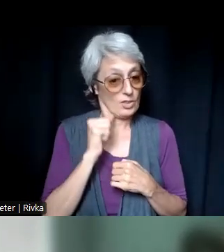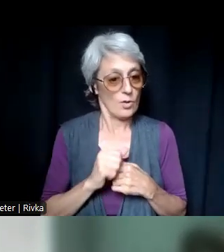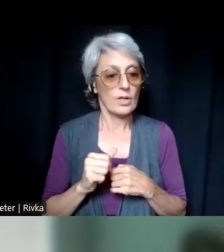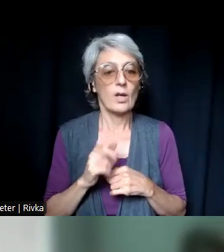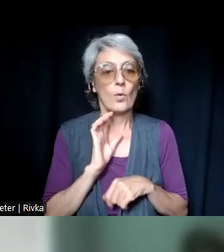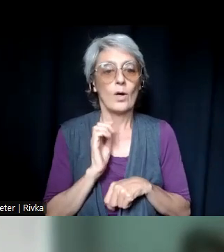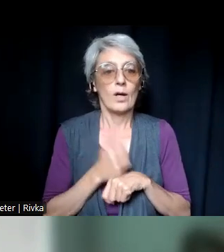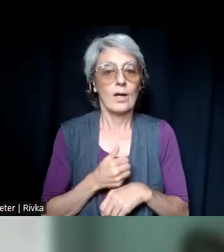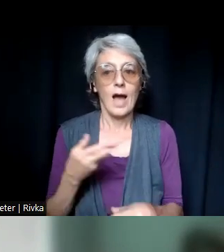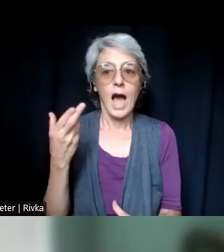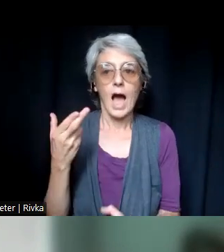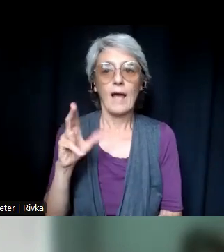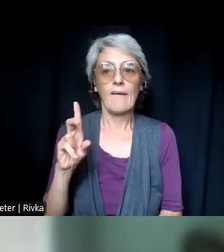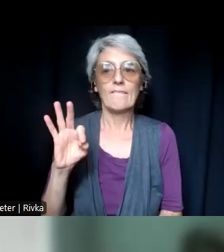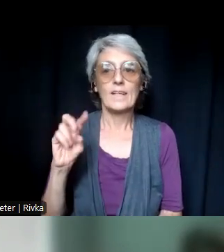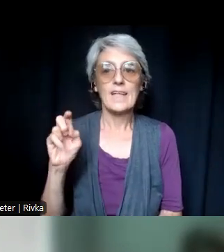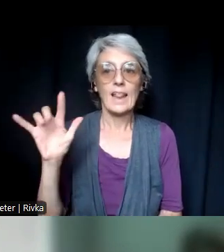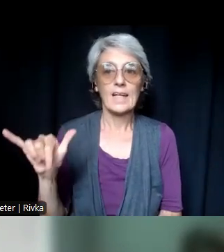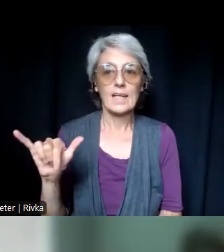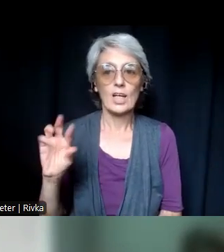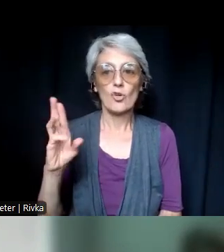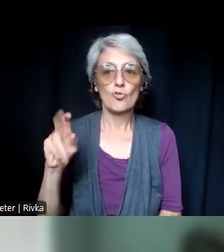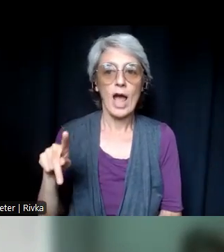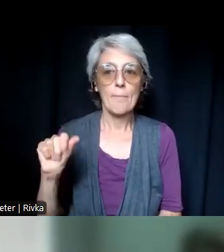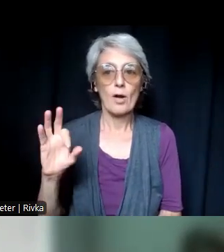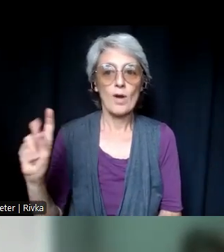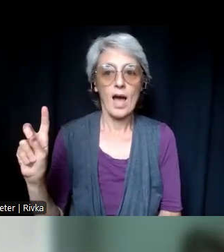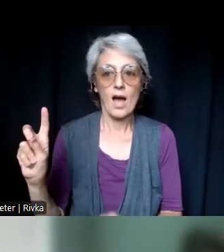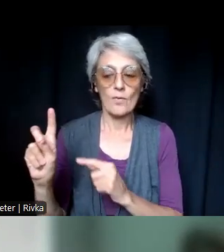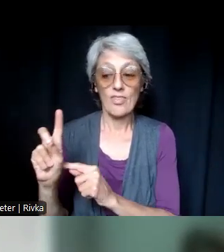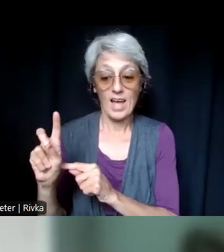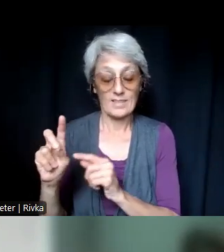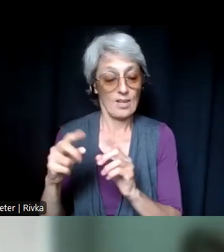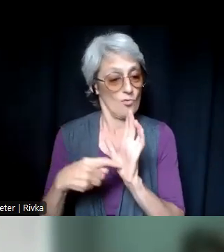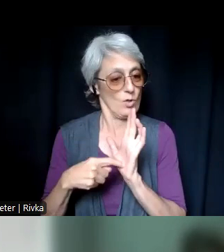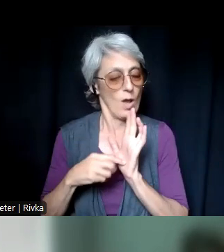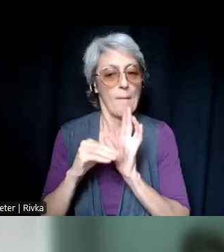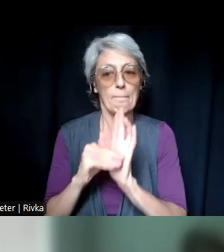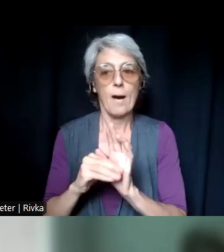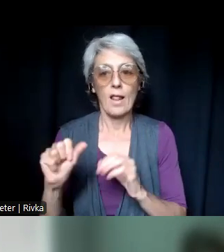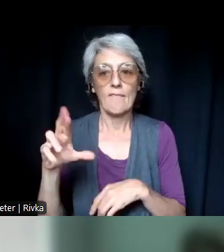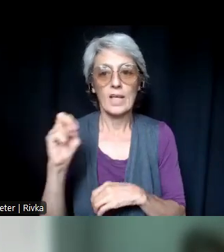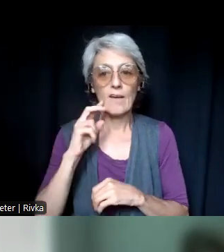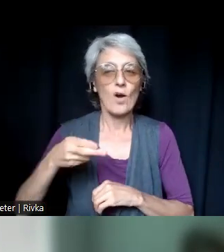high fidelity wraparound as the required model of care for that high needs case management.